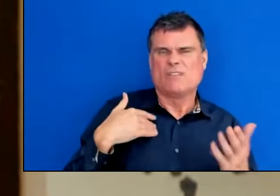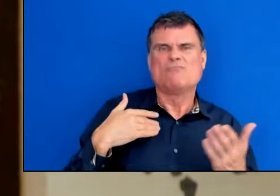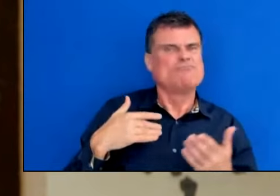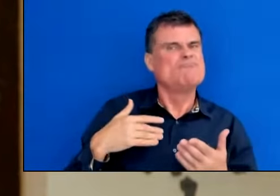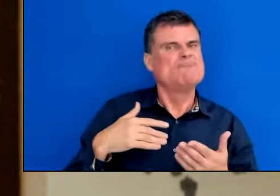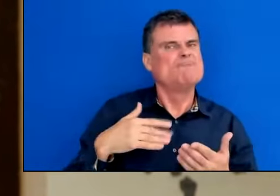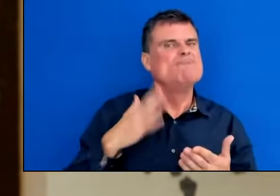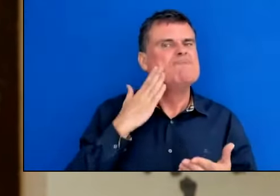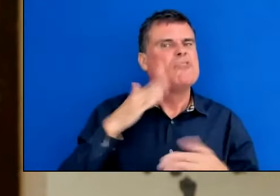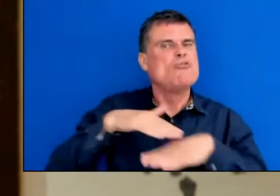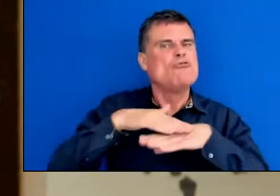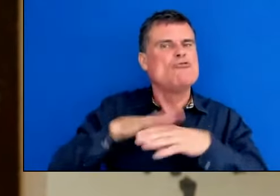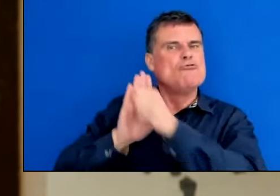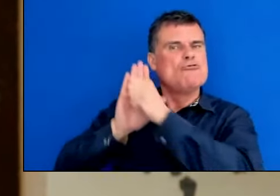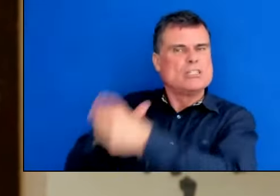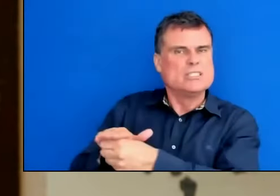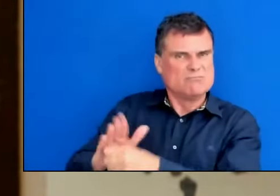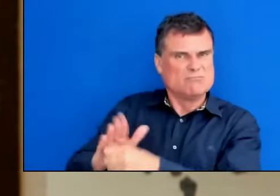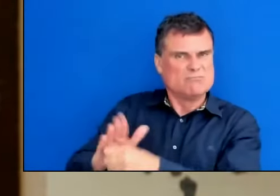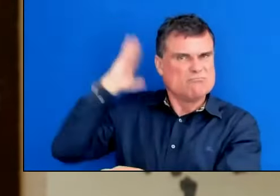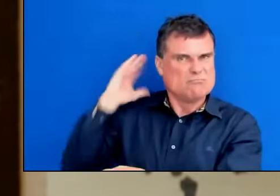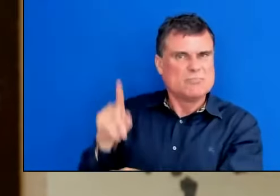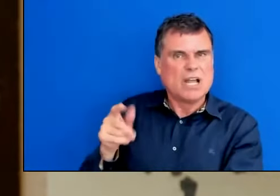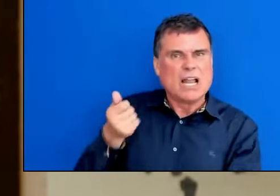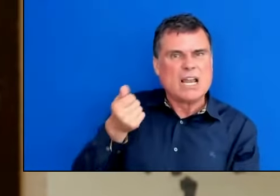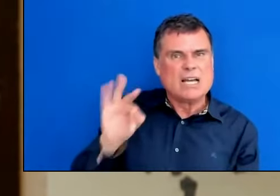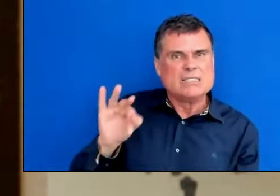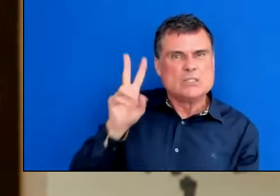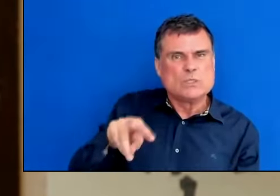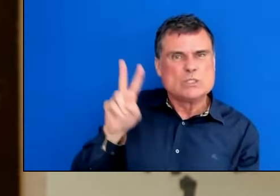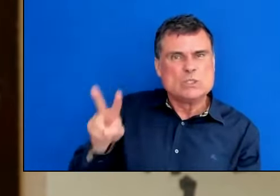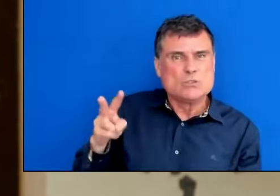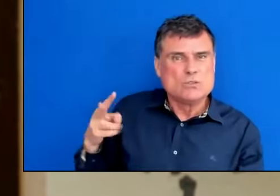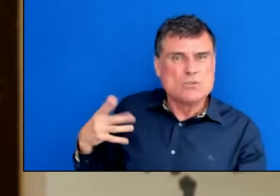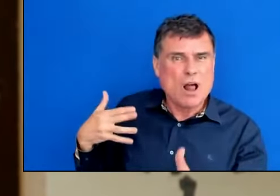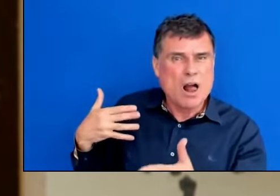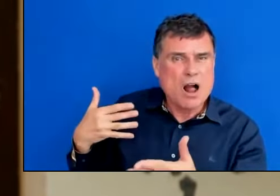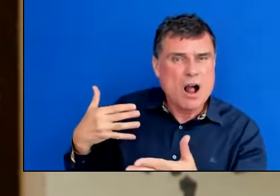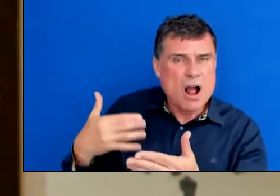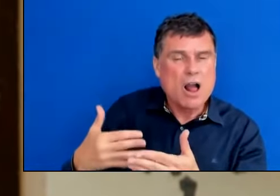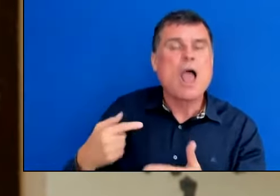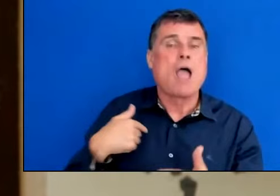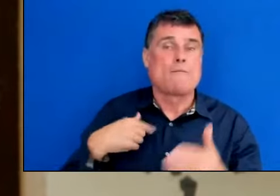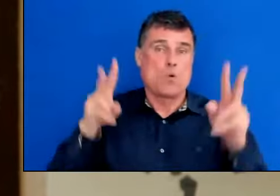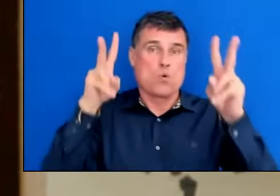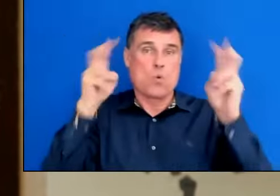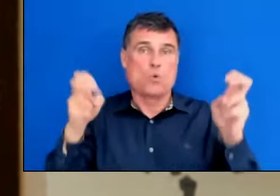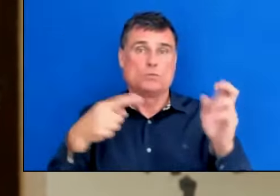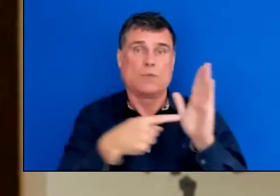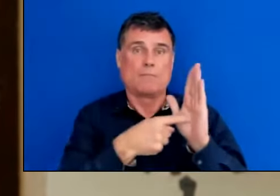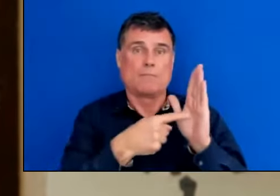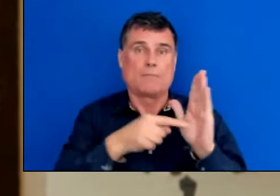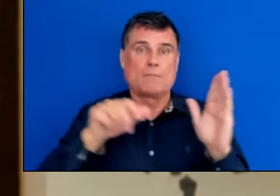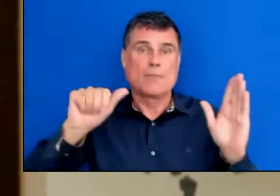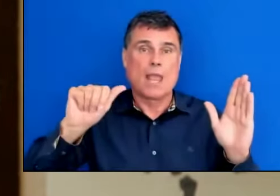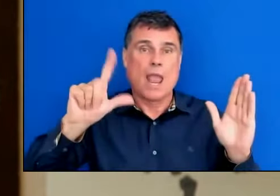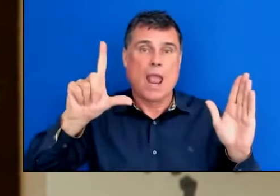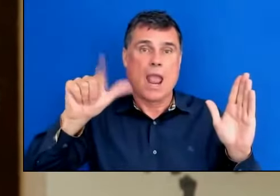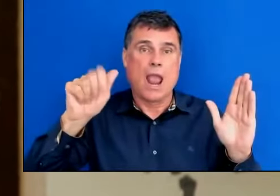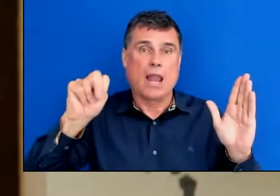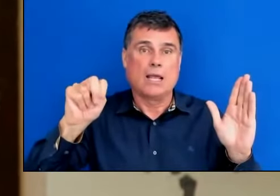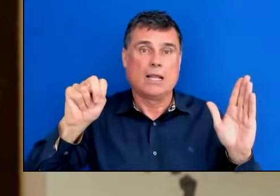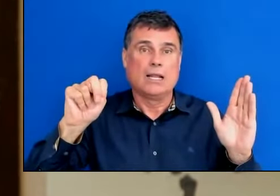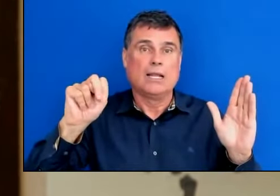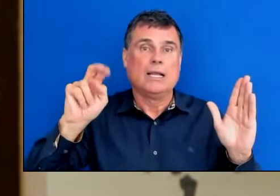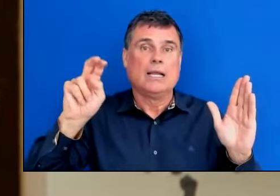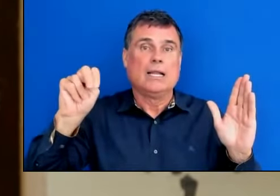comments as far back as 1922. Here is a quote from Alan Webster Neal,